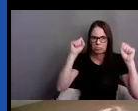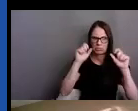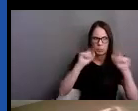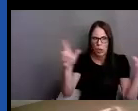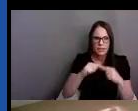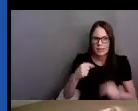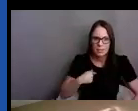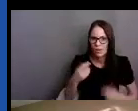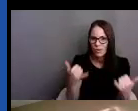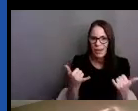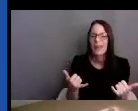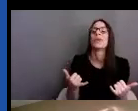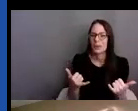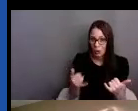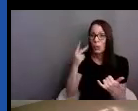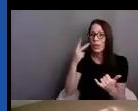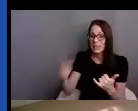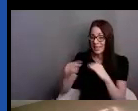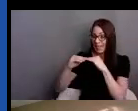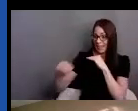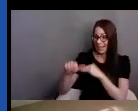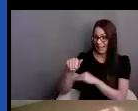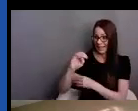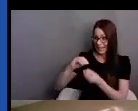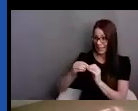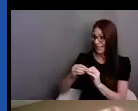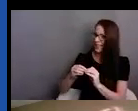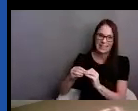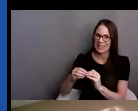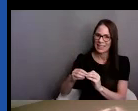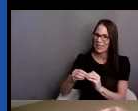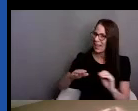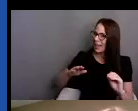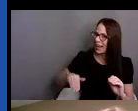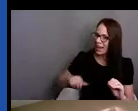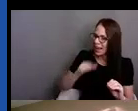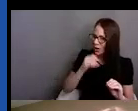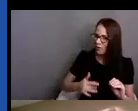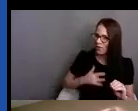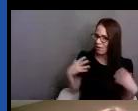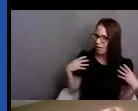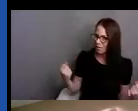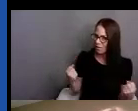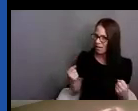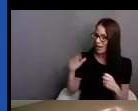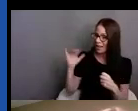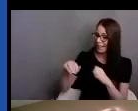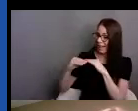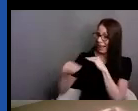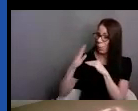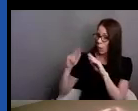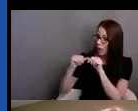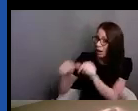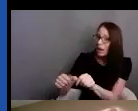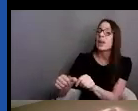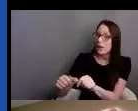starting to see some stabilization in our case numbers, and again, I'm still not feeling super confident that those stabilizations are going to hold over